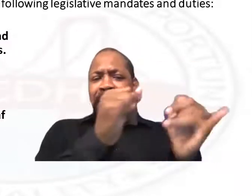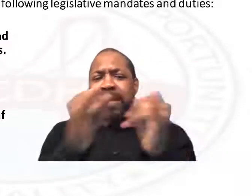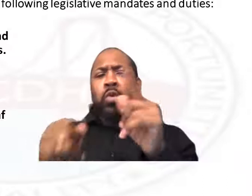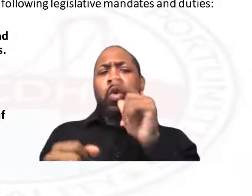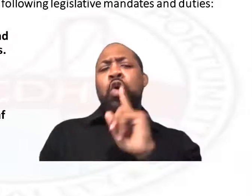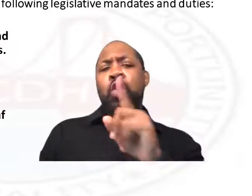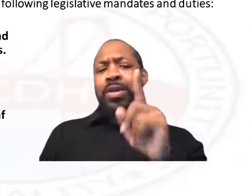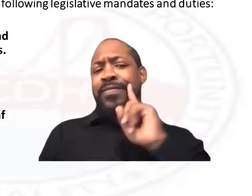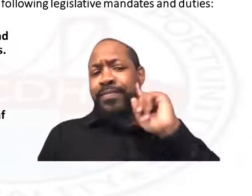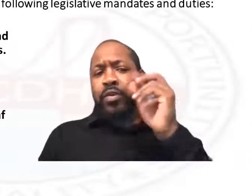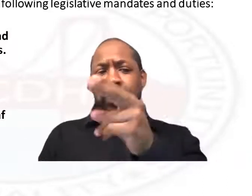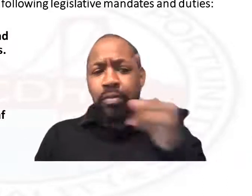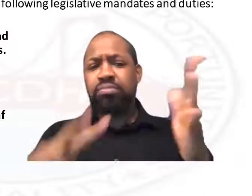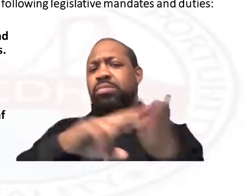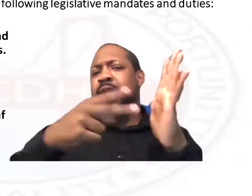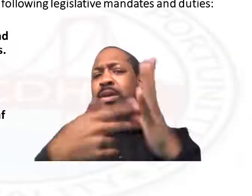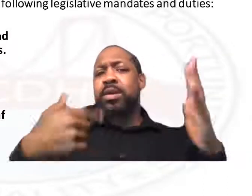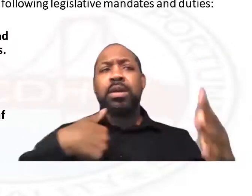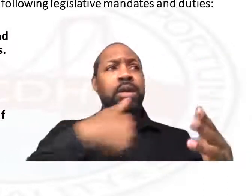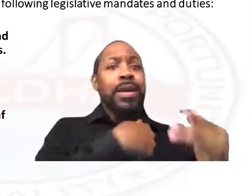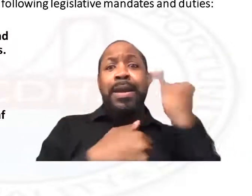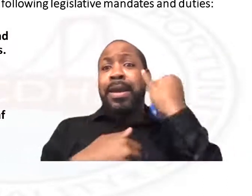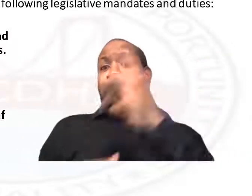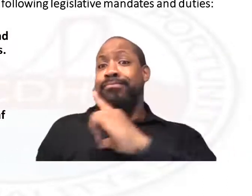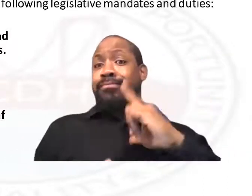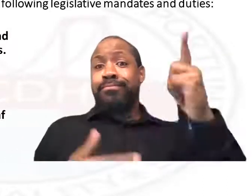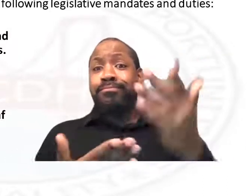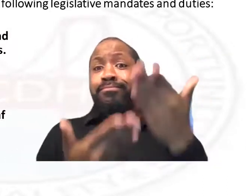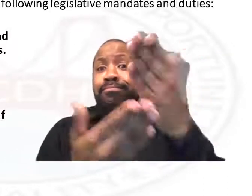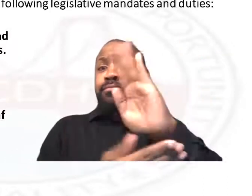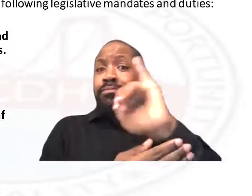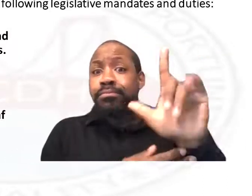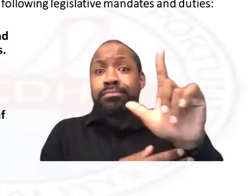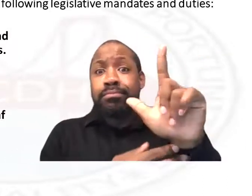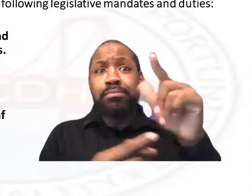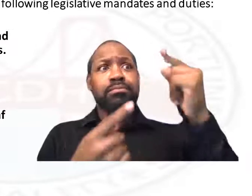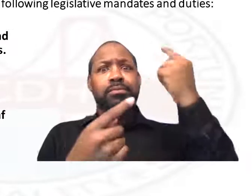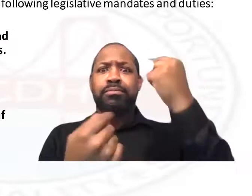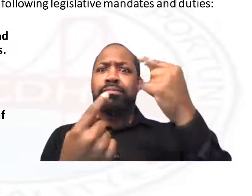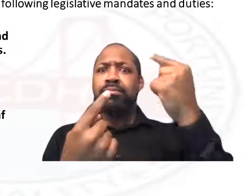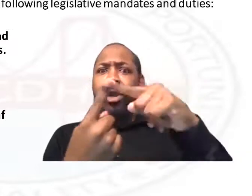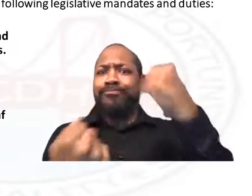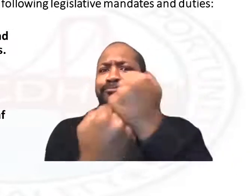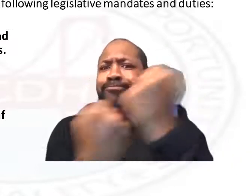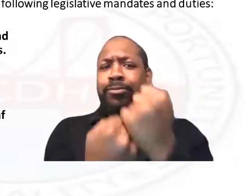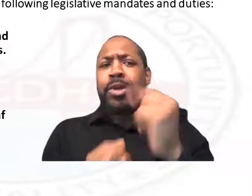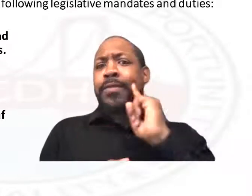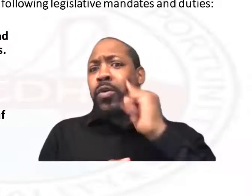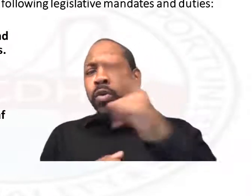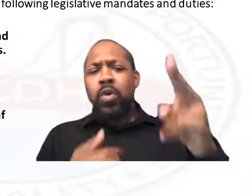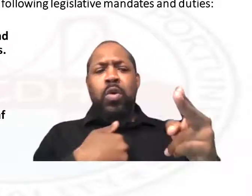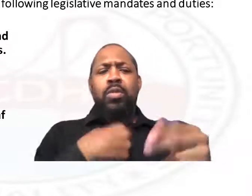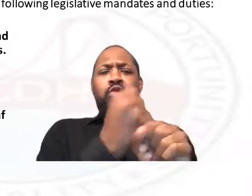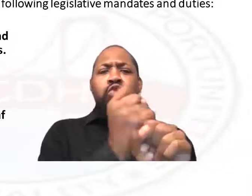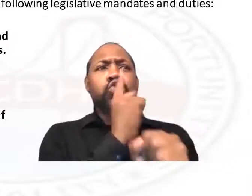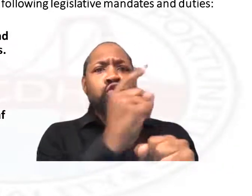Advocacy, advocate for the enactment of legislation that would assist the needs of individuals who are deaf and hard of hearing. This is regarding people